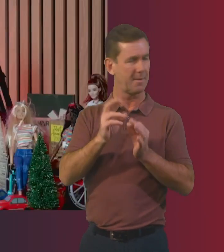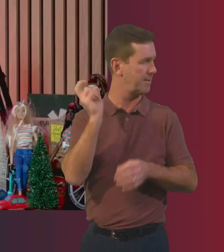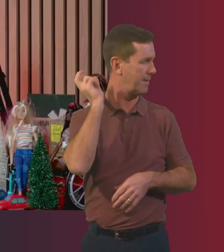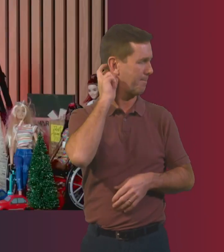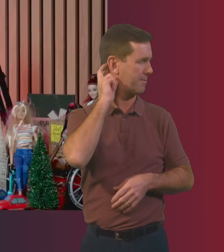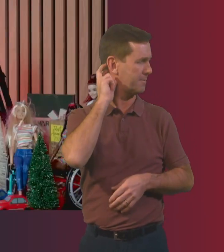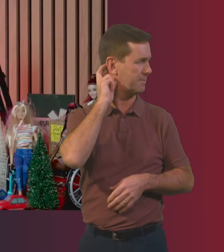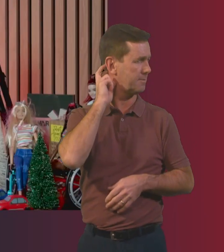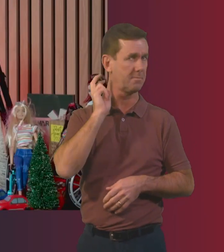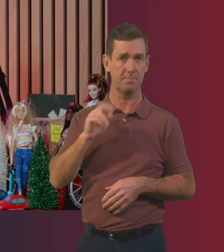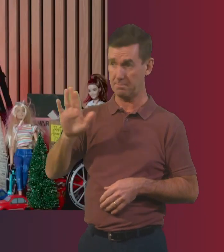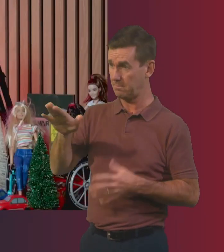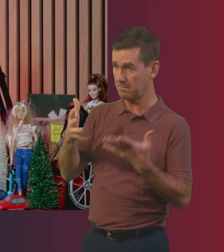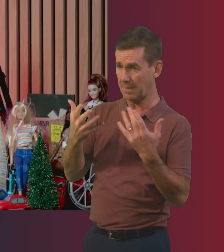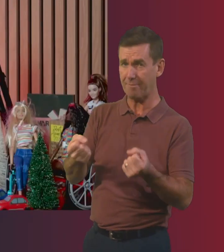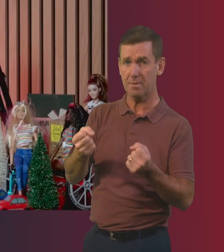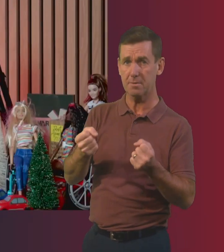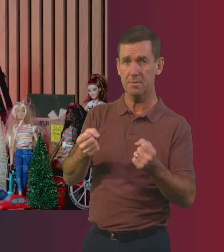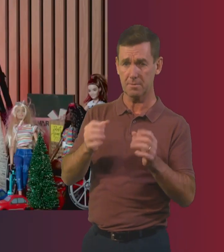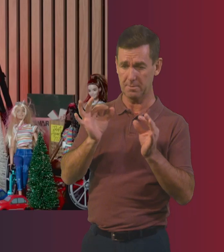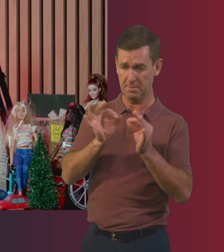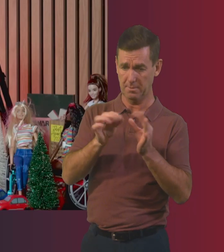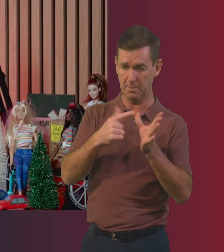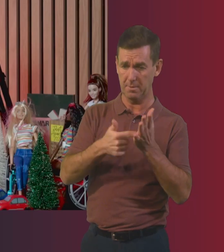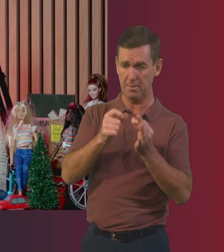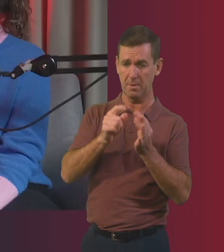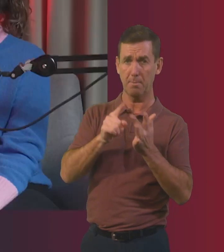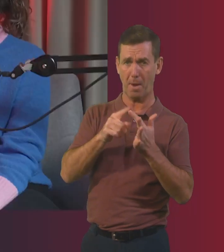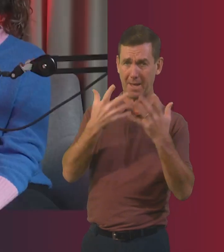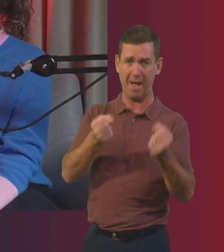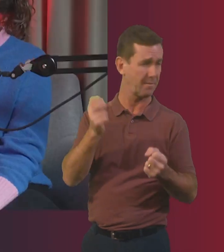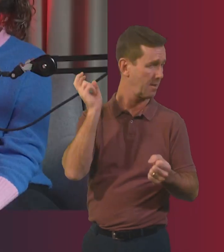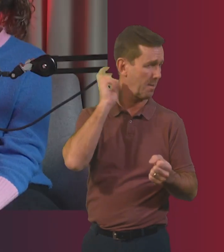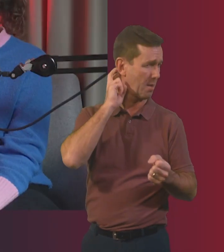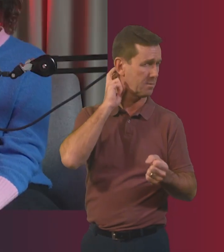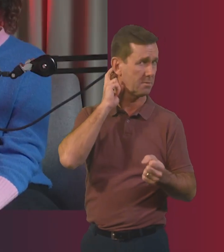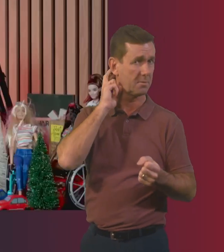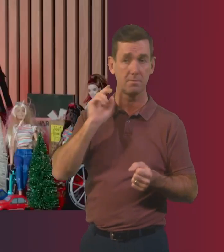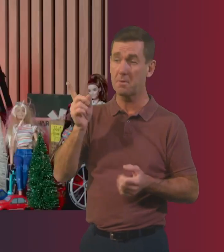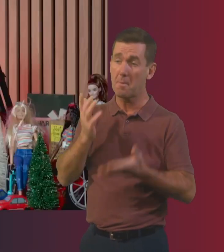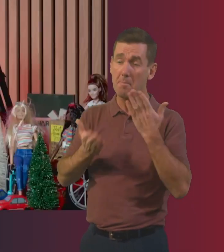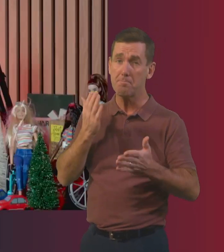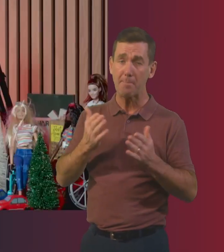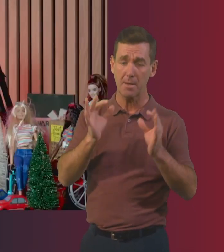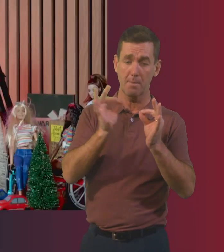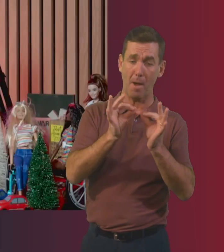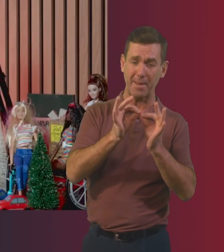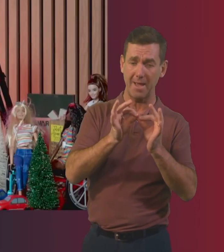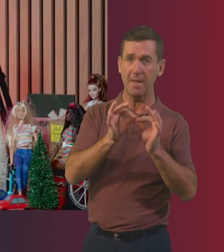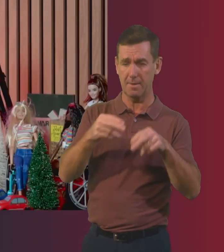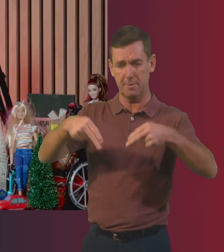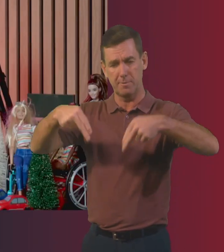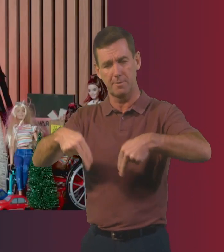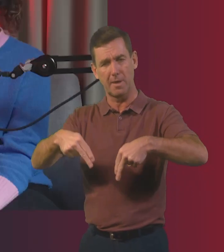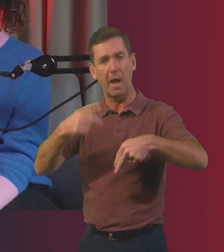They do have one. They do have a Barbie with a cochlear implant. Our one here. Yeah. But hearing dog, maybe we need to add that. Hearing dog. Oh, we need